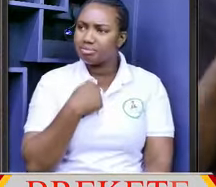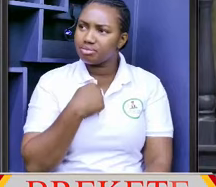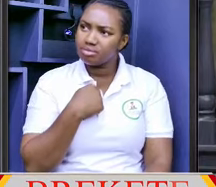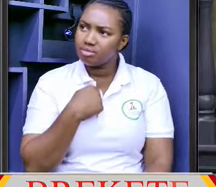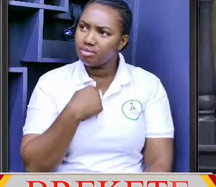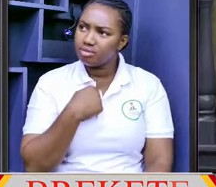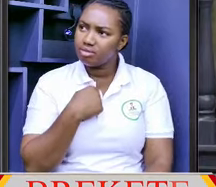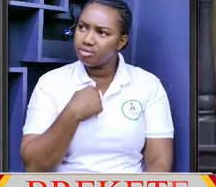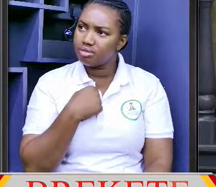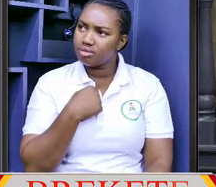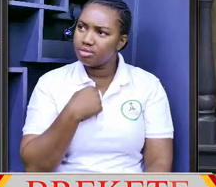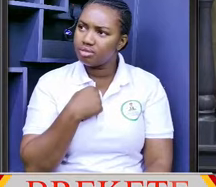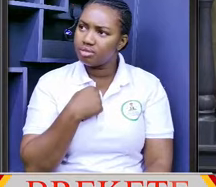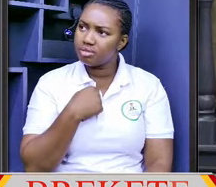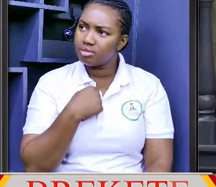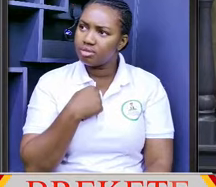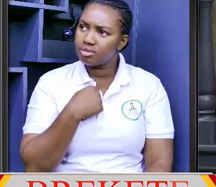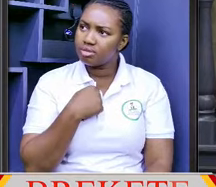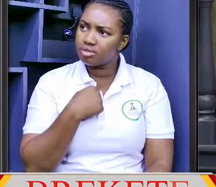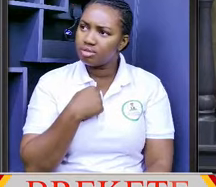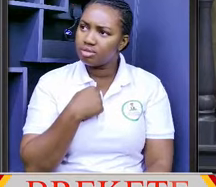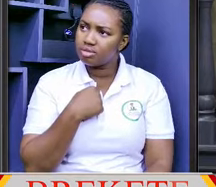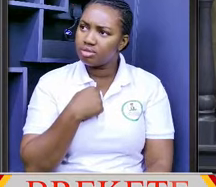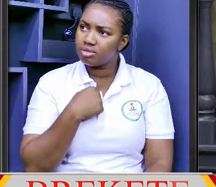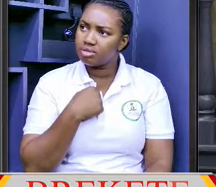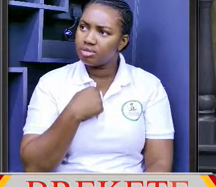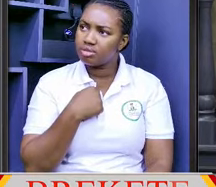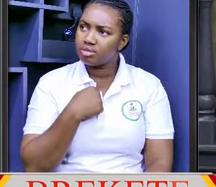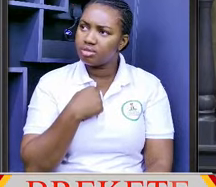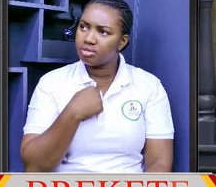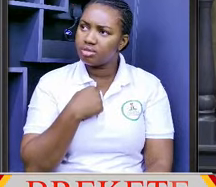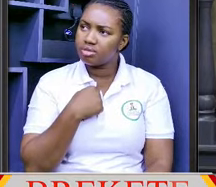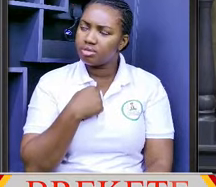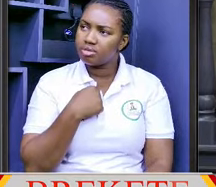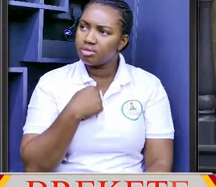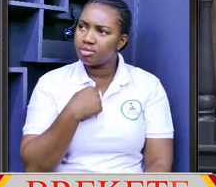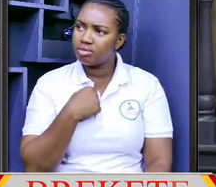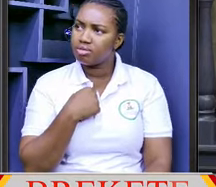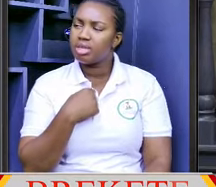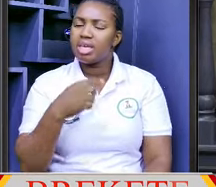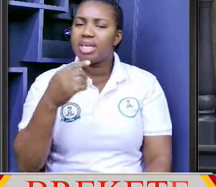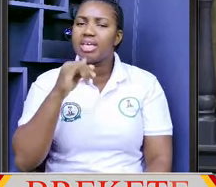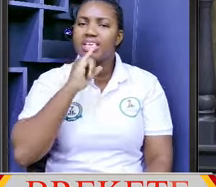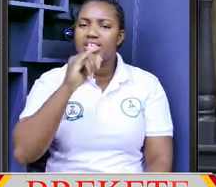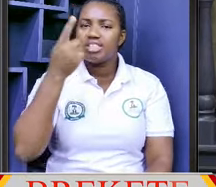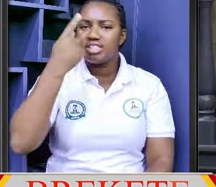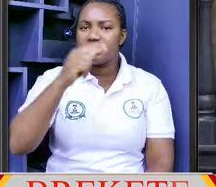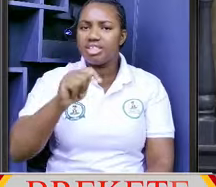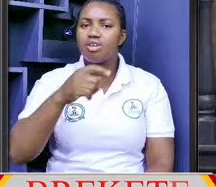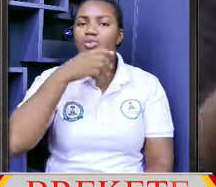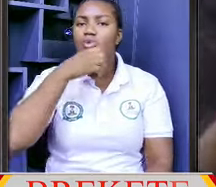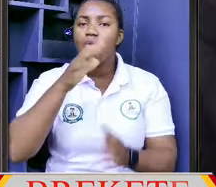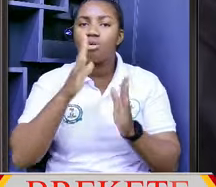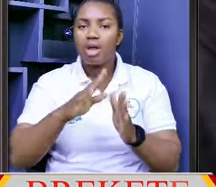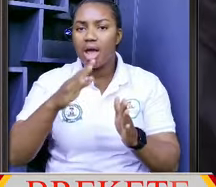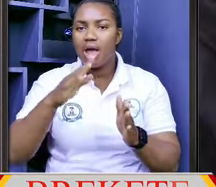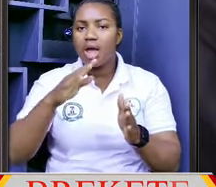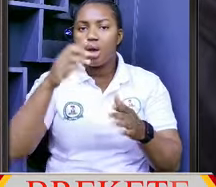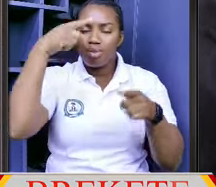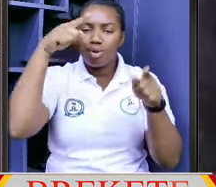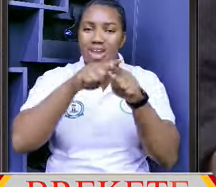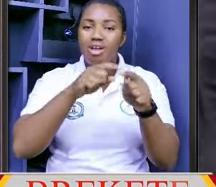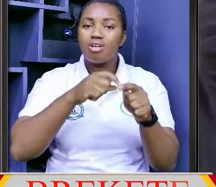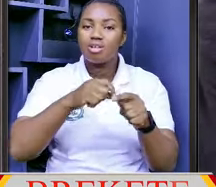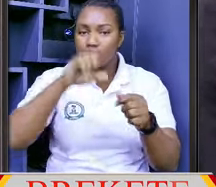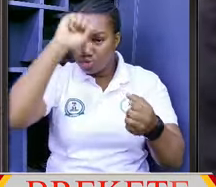the first, not the elder. Now your elder brother, because of the shop where they there,